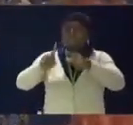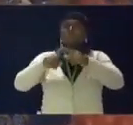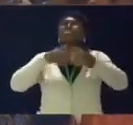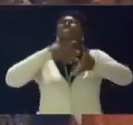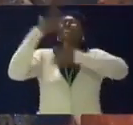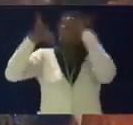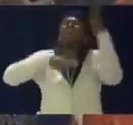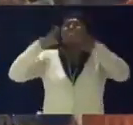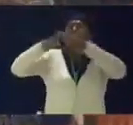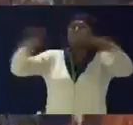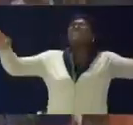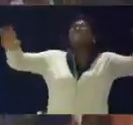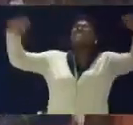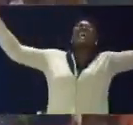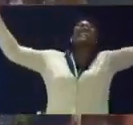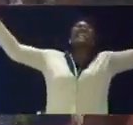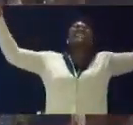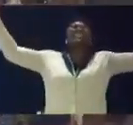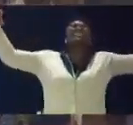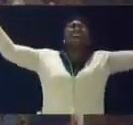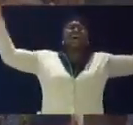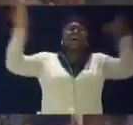biggest hallelujah you can shout.